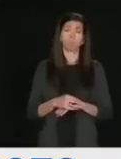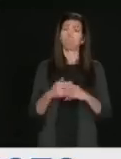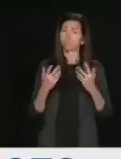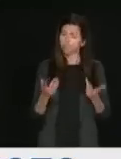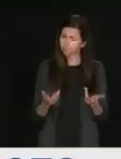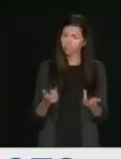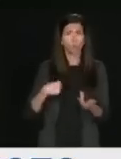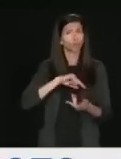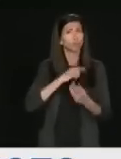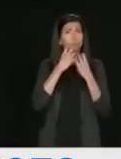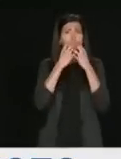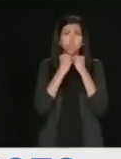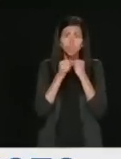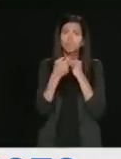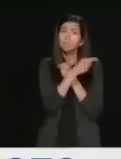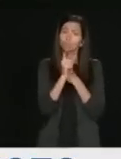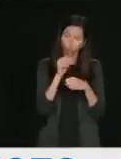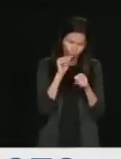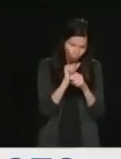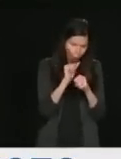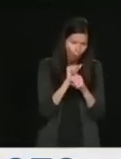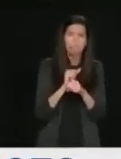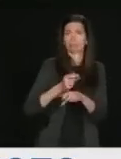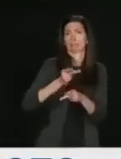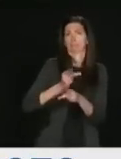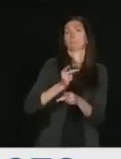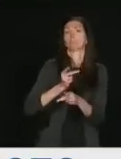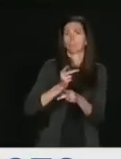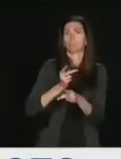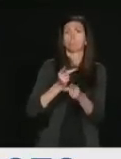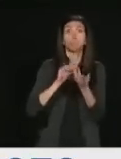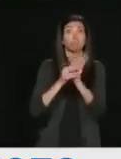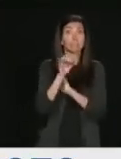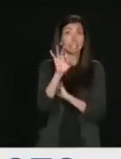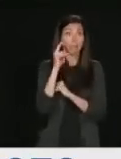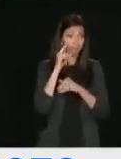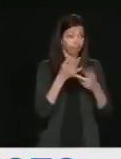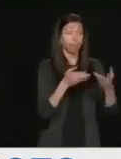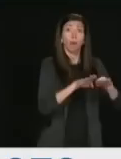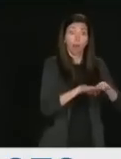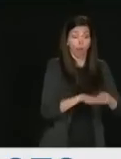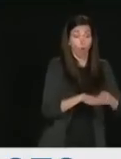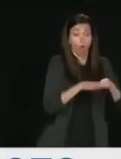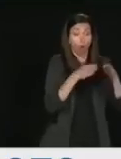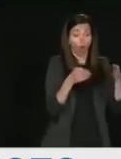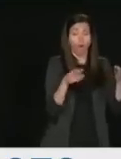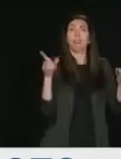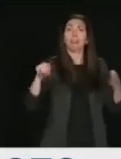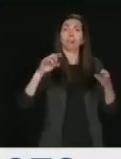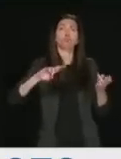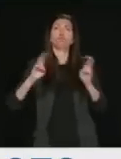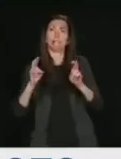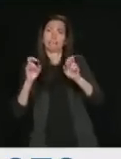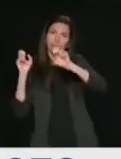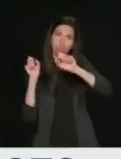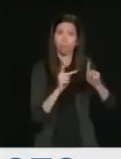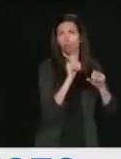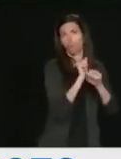can go back to work. And we do it by helping the small businesses that are so important in our